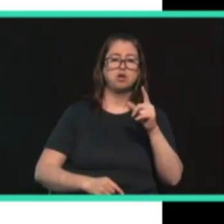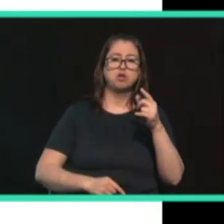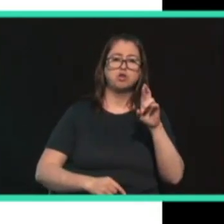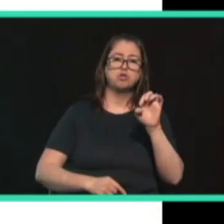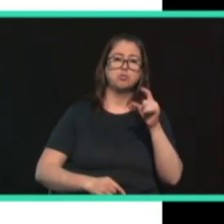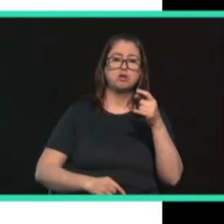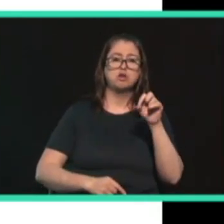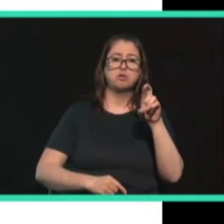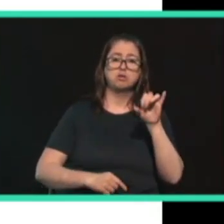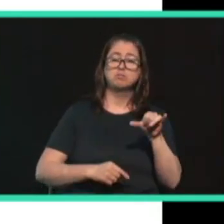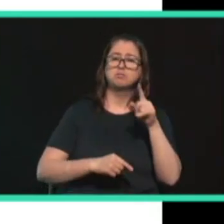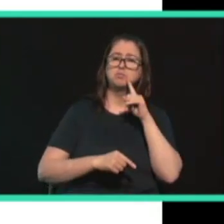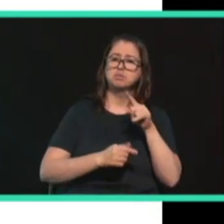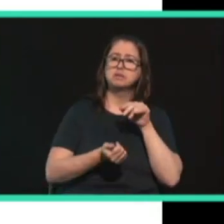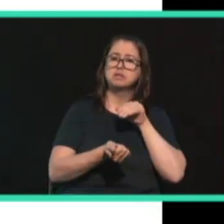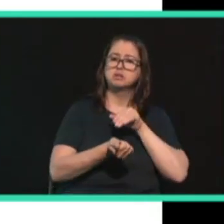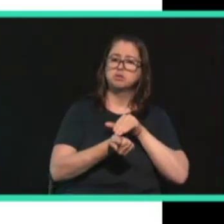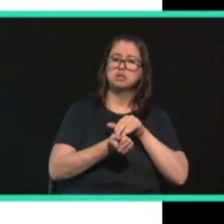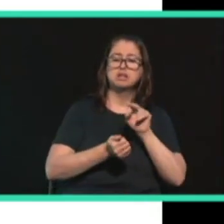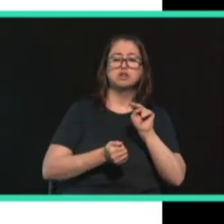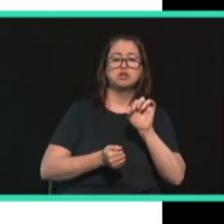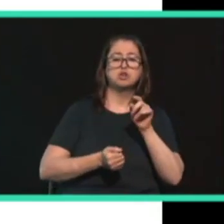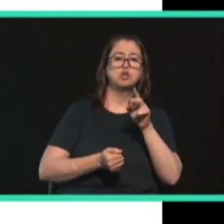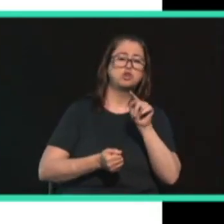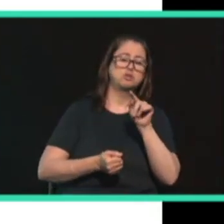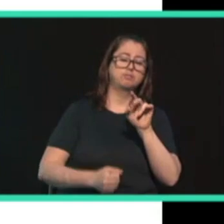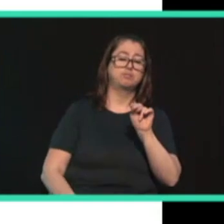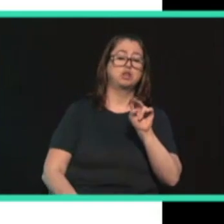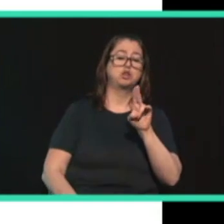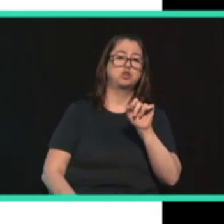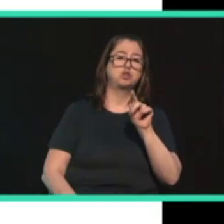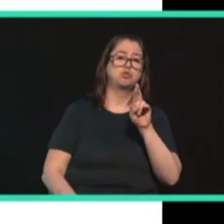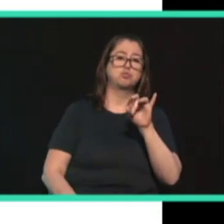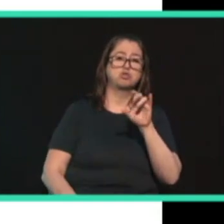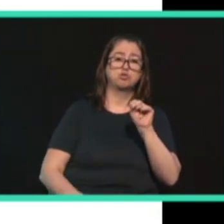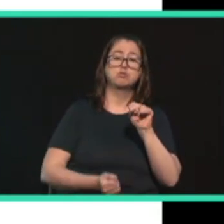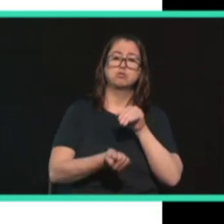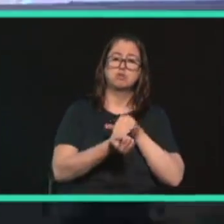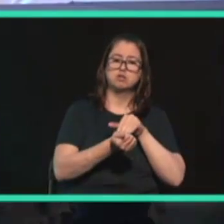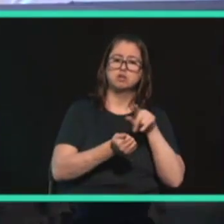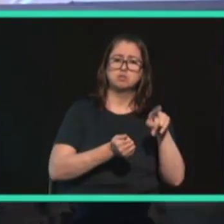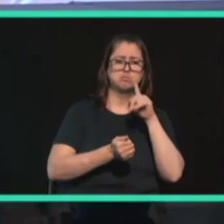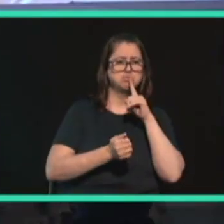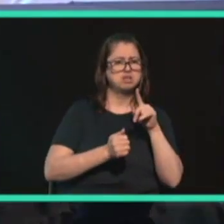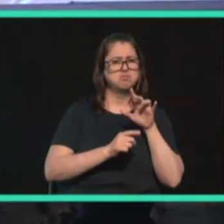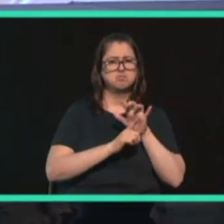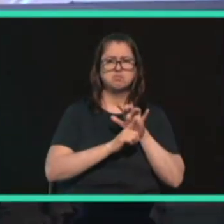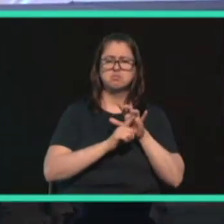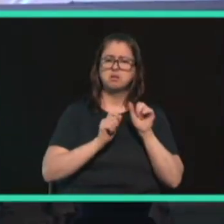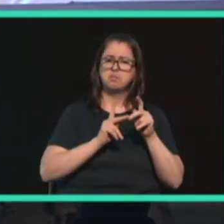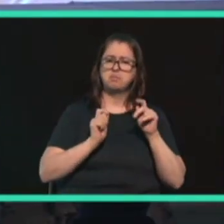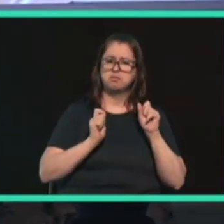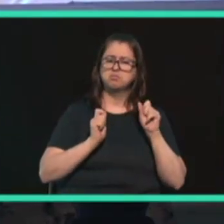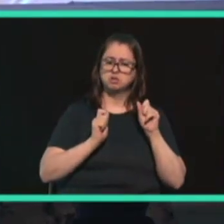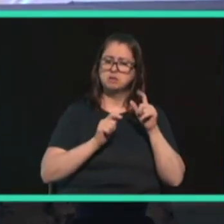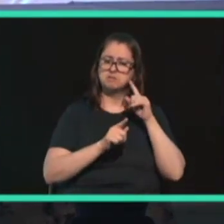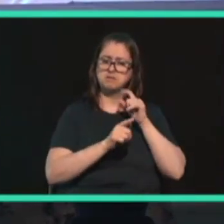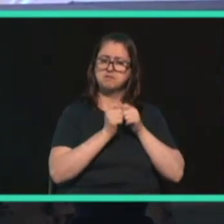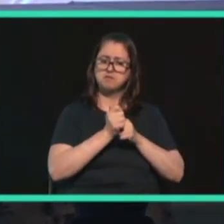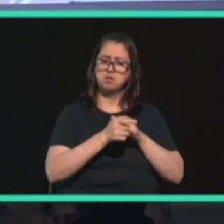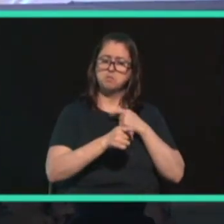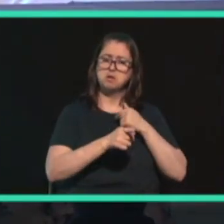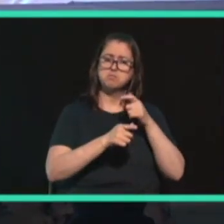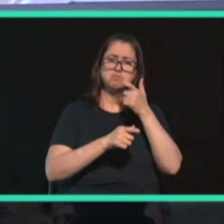of the best known in the world, and has well over 1 million followers on his Nutrition Facts